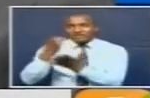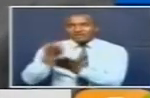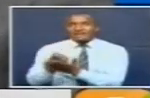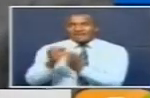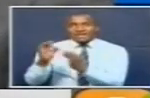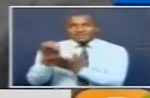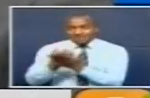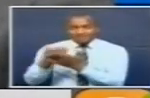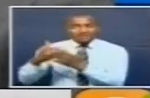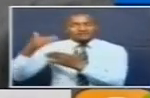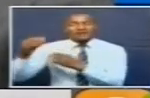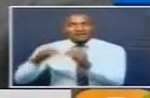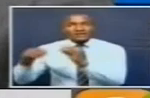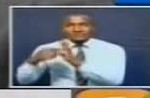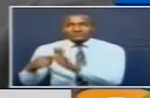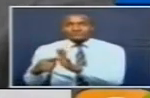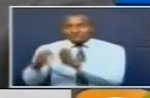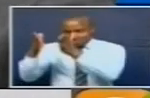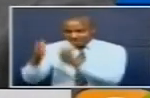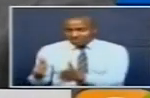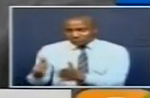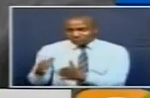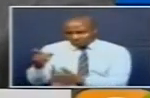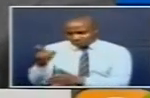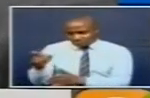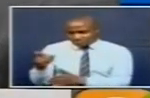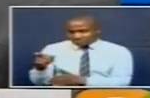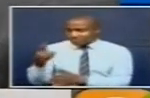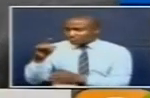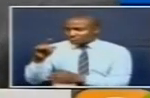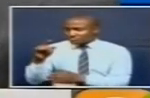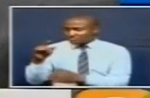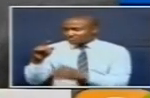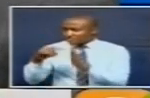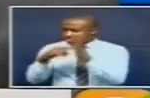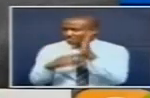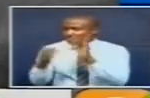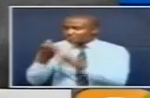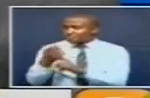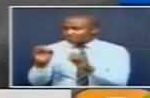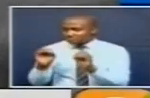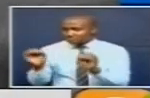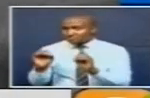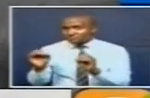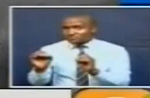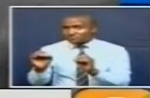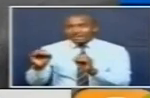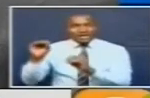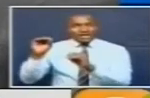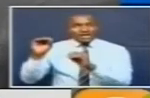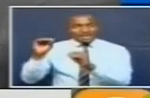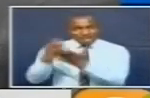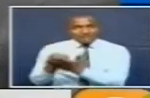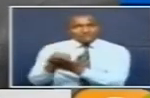even after the election showing that an individual was not qualified to run, and that evidence can